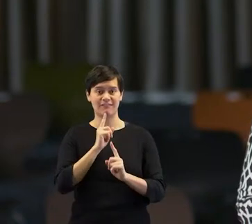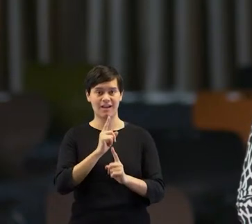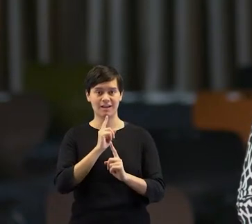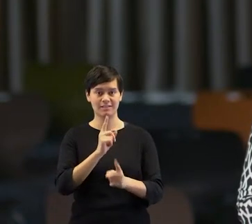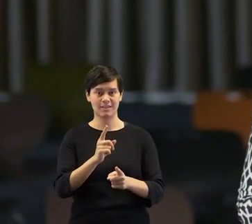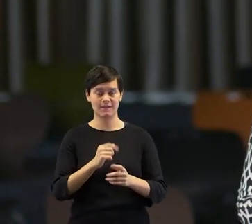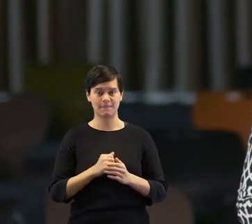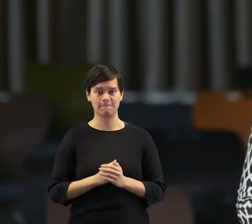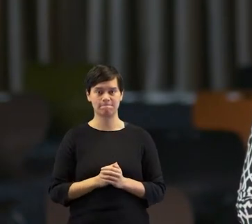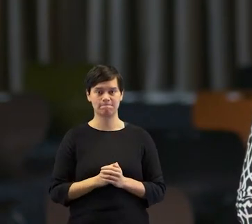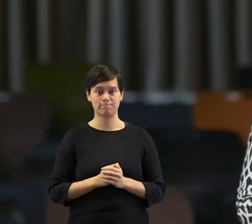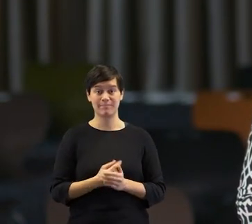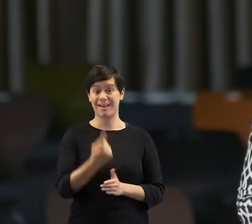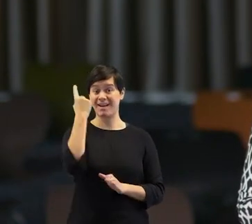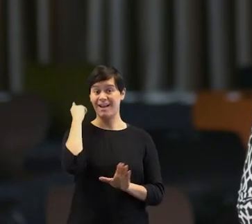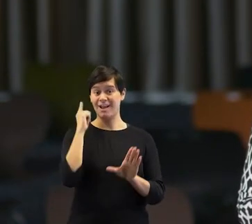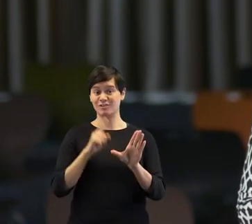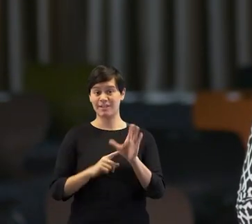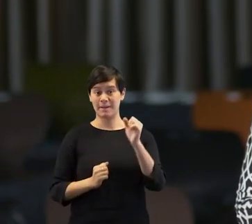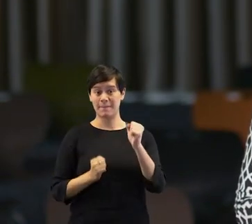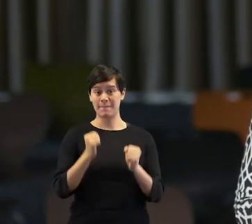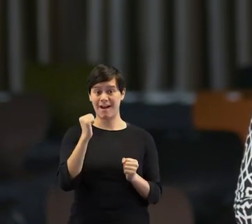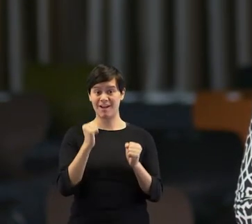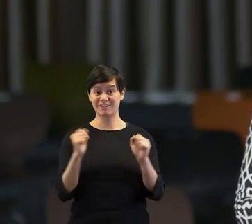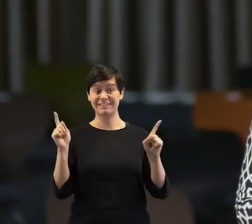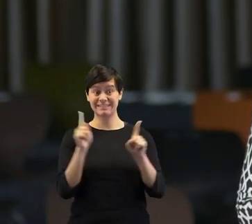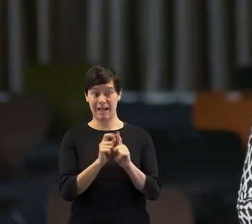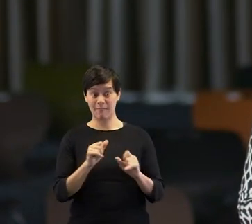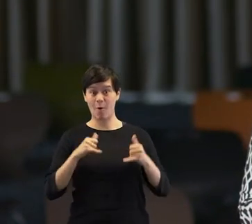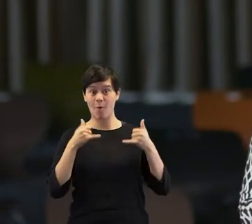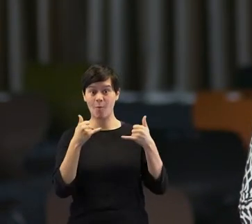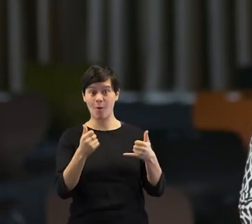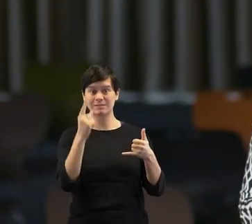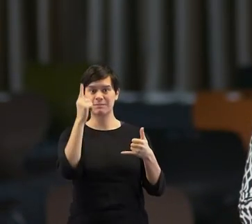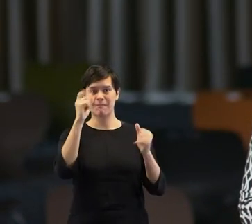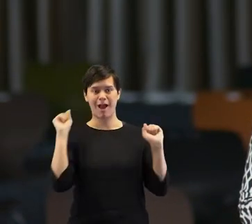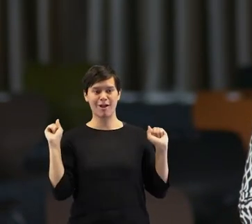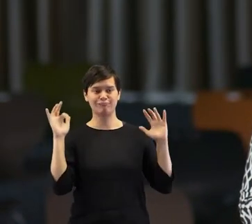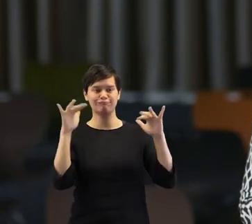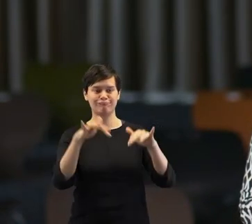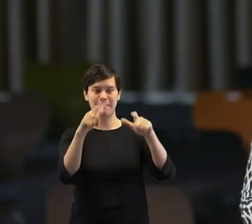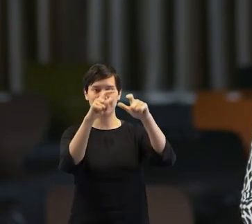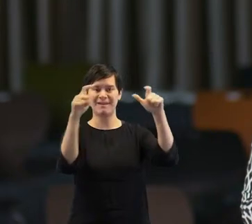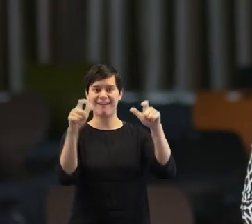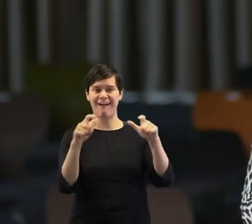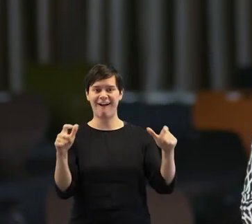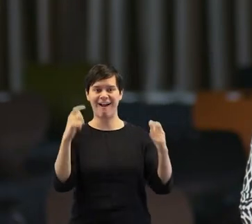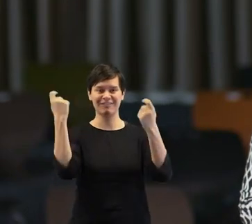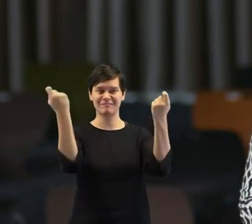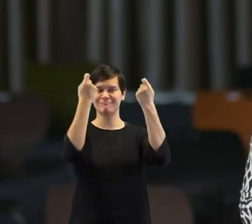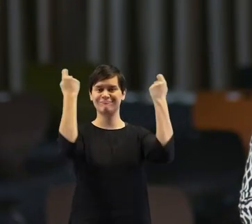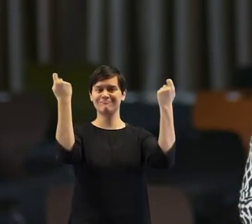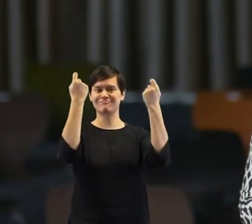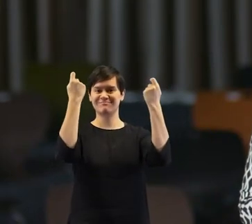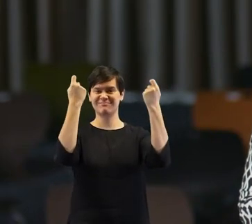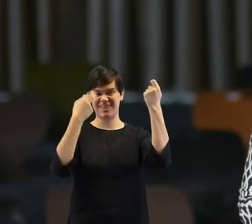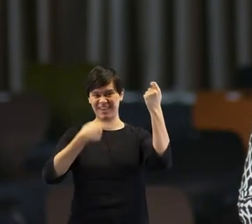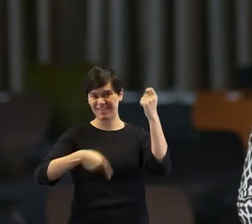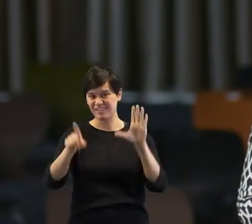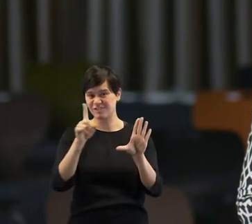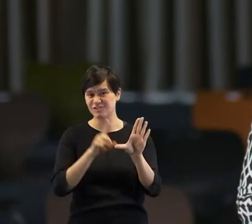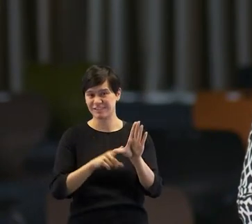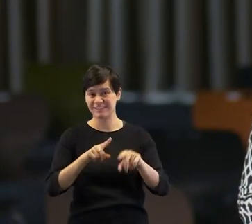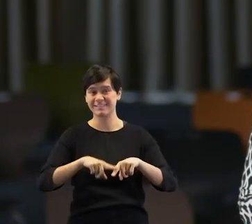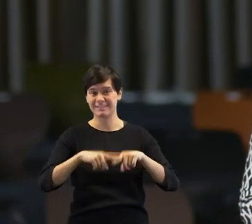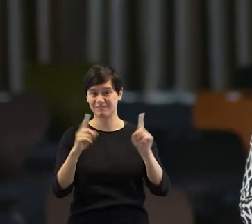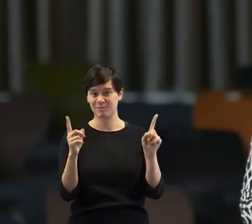te perimia. In March of last year, we were gathering for a glitzy function at the Beehive. It's a bit different this